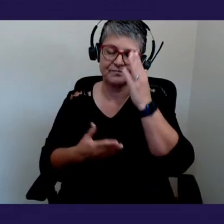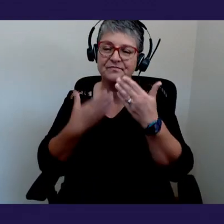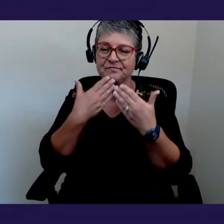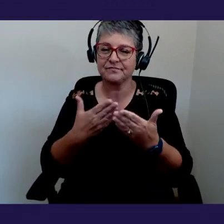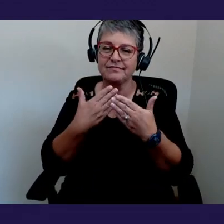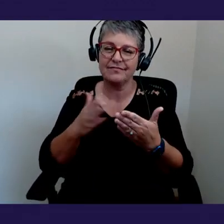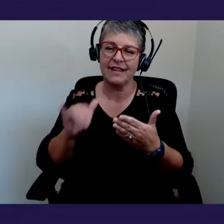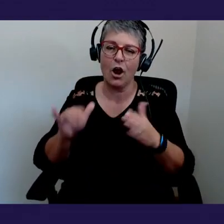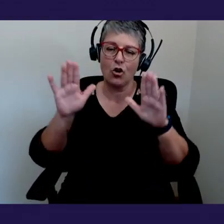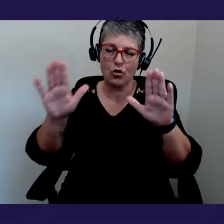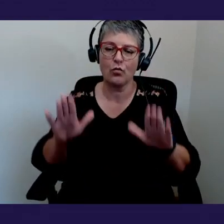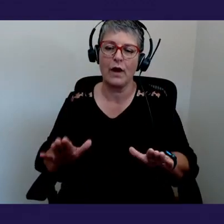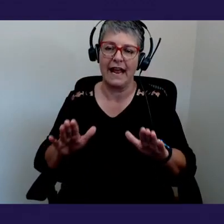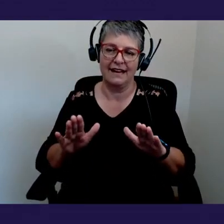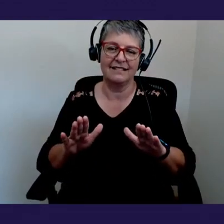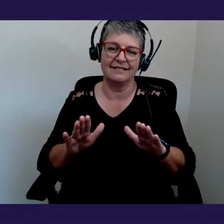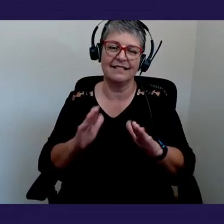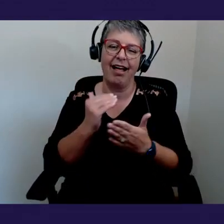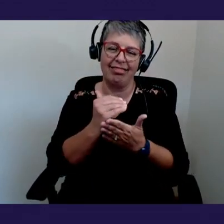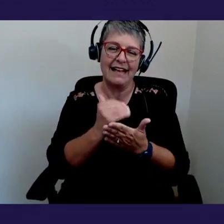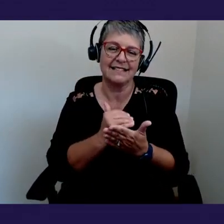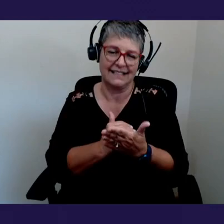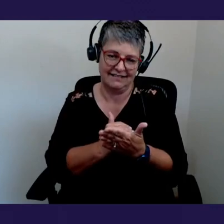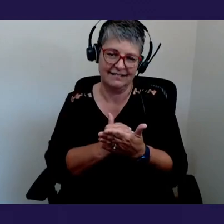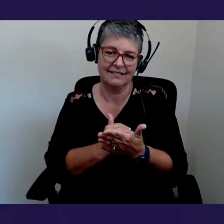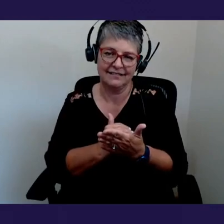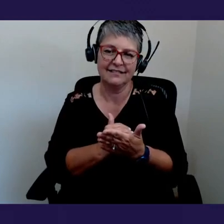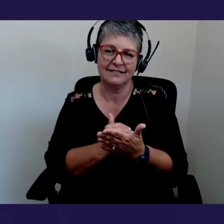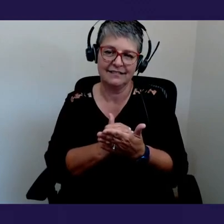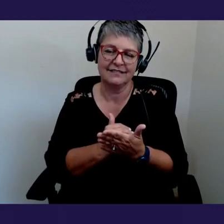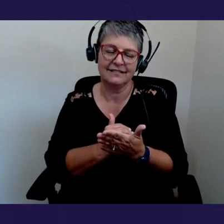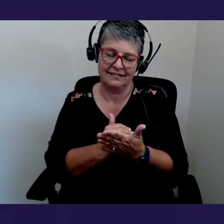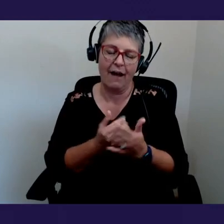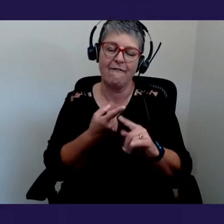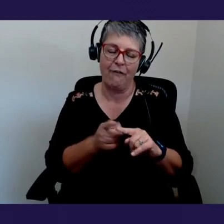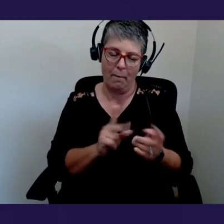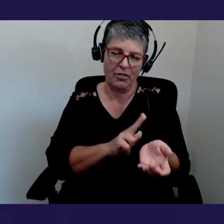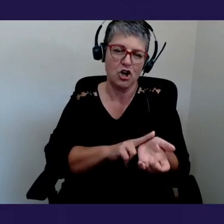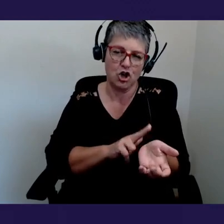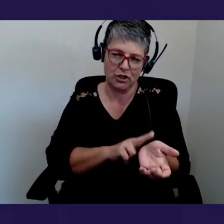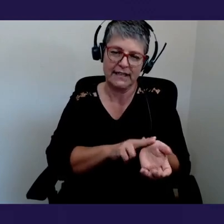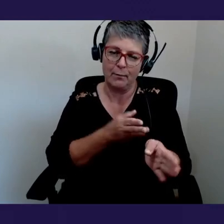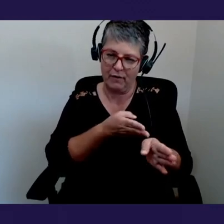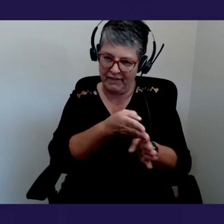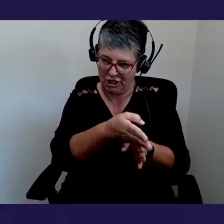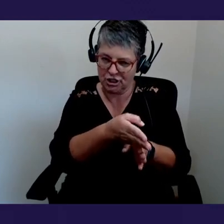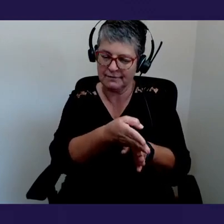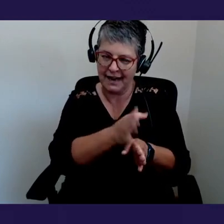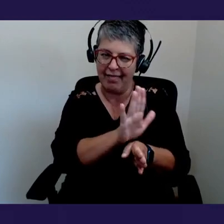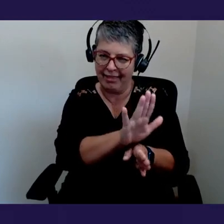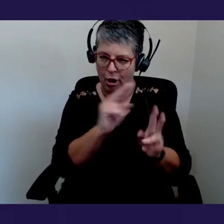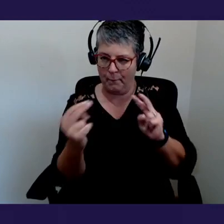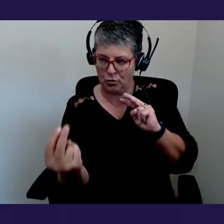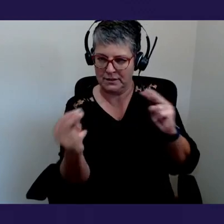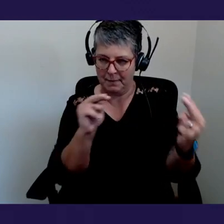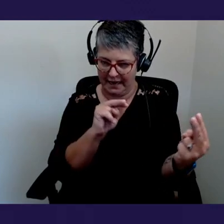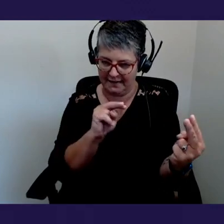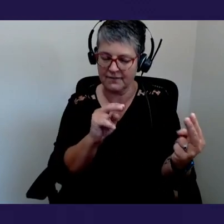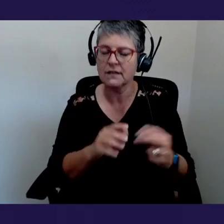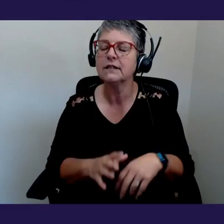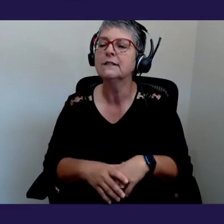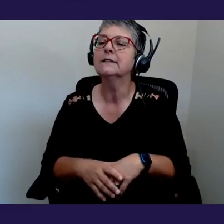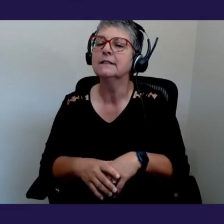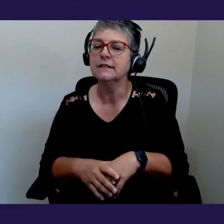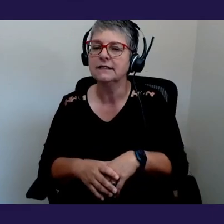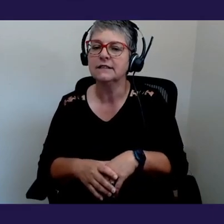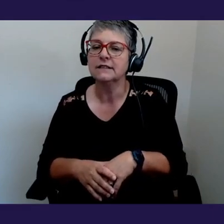lesson that, especially coming from nursing, that from the perspective of the individual, their